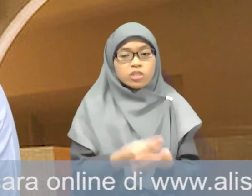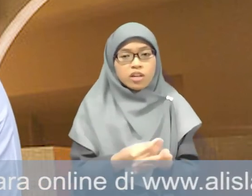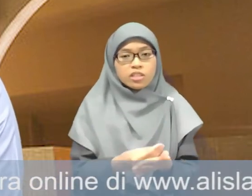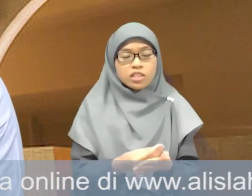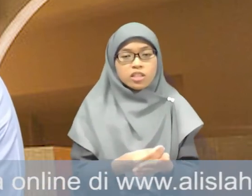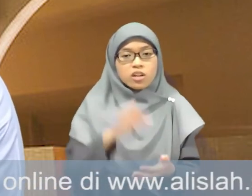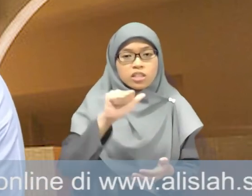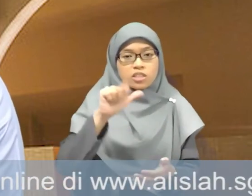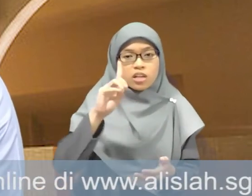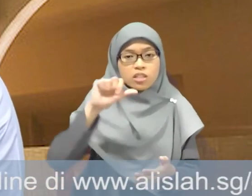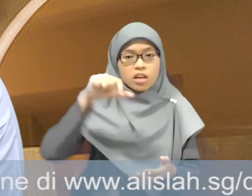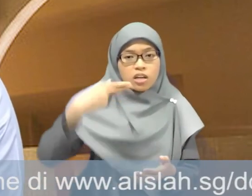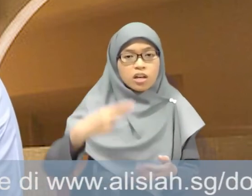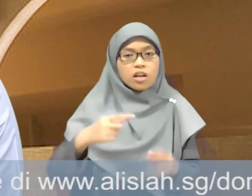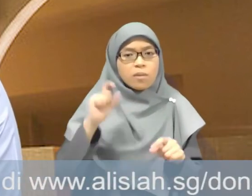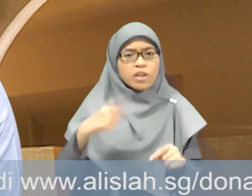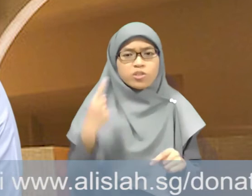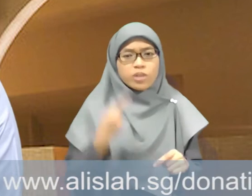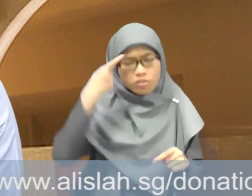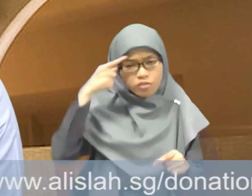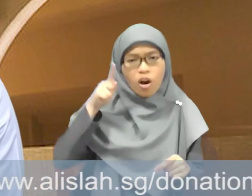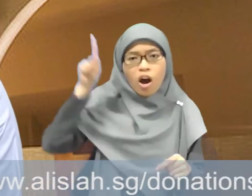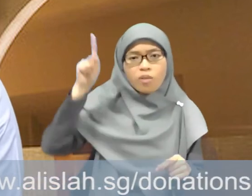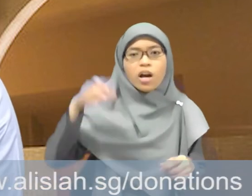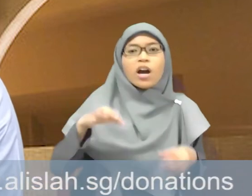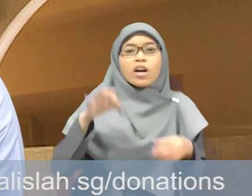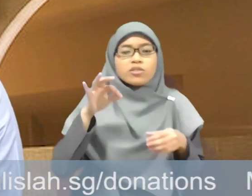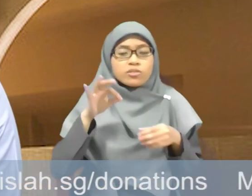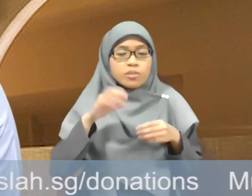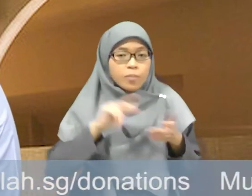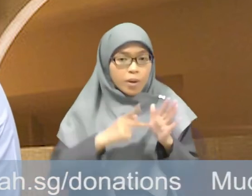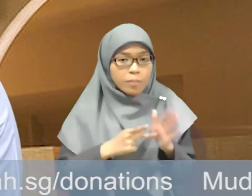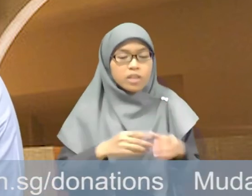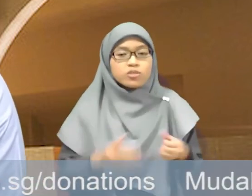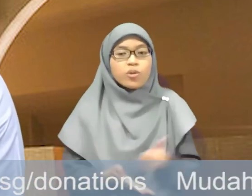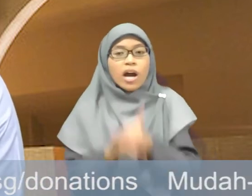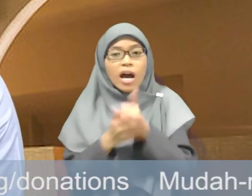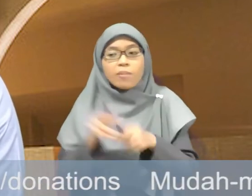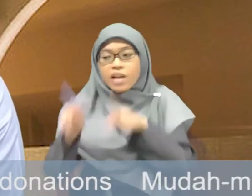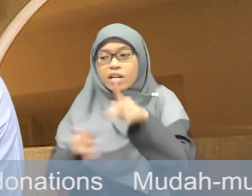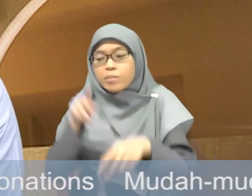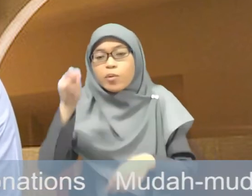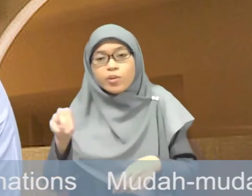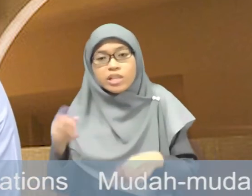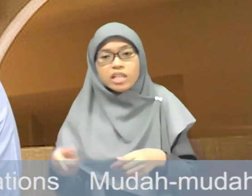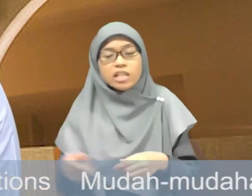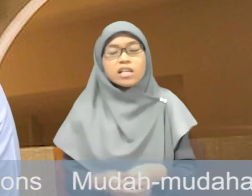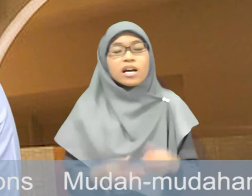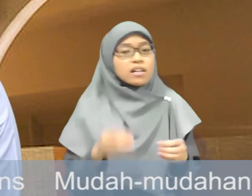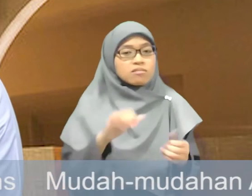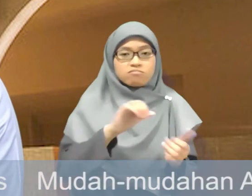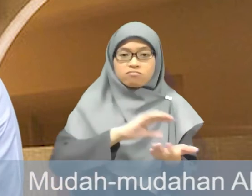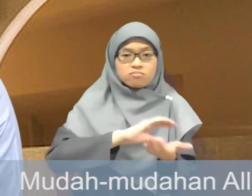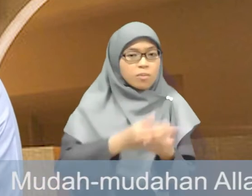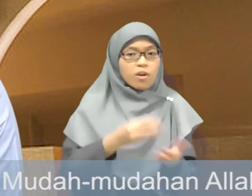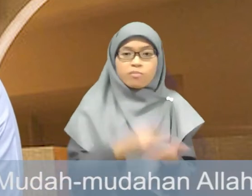hearts or just solely to please our ego or to show off our wealth to others. So do remember, ladies and gentlemen, brothers and